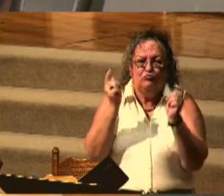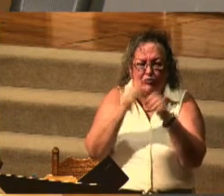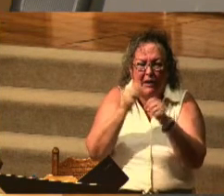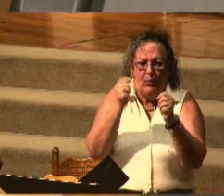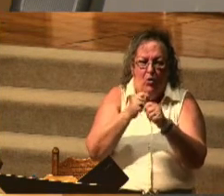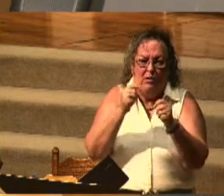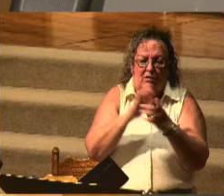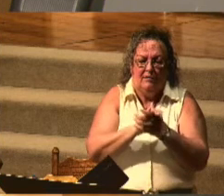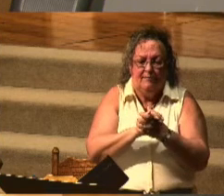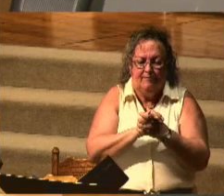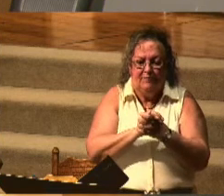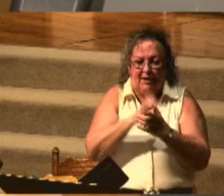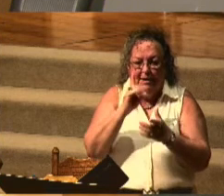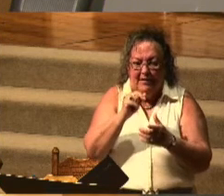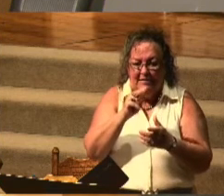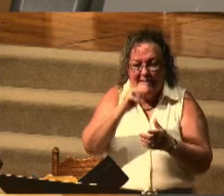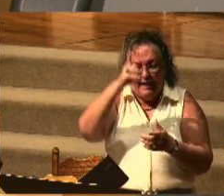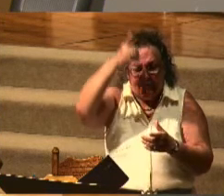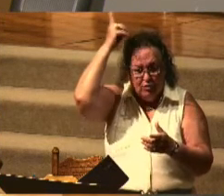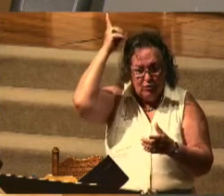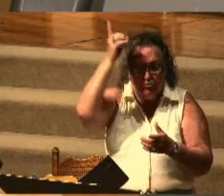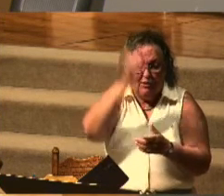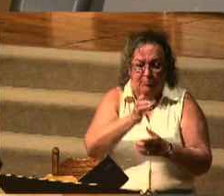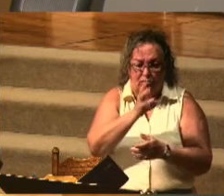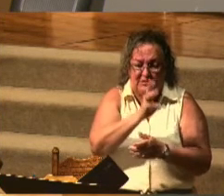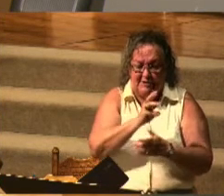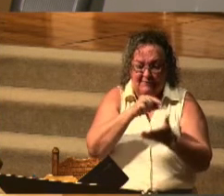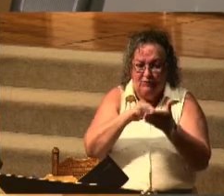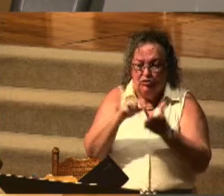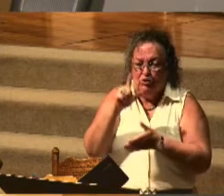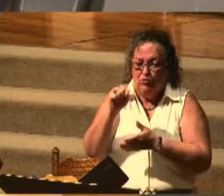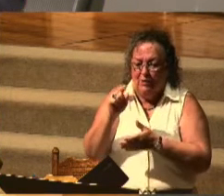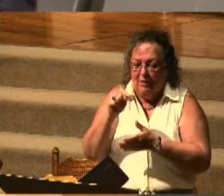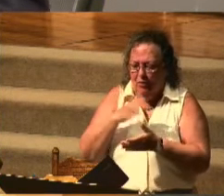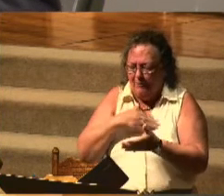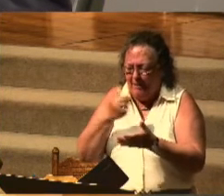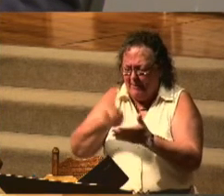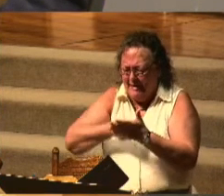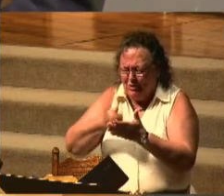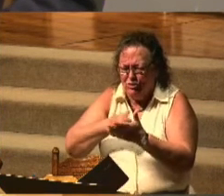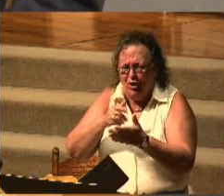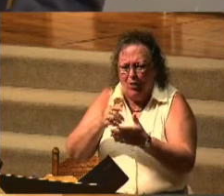chapter 6 and verse 20, my pages got wet a while ago.